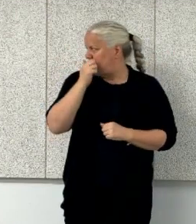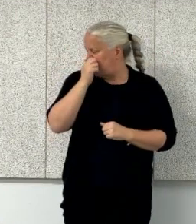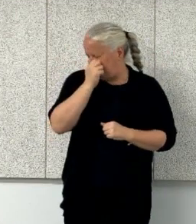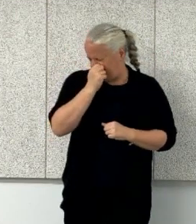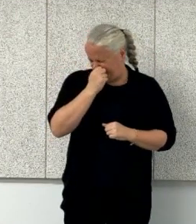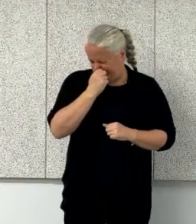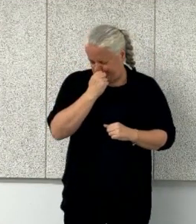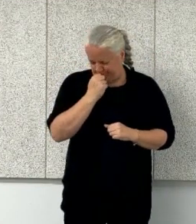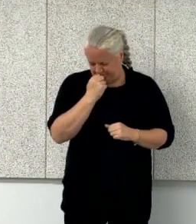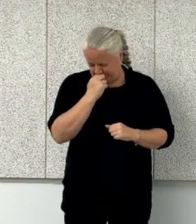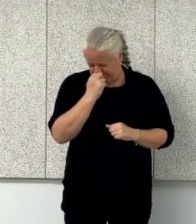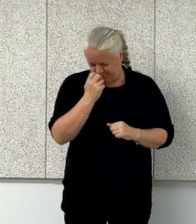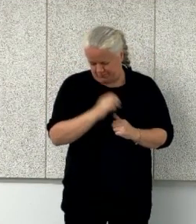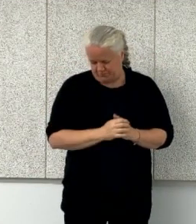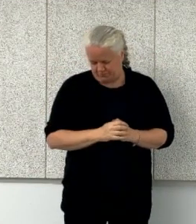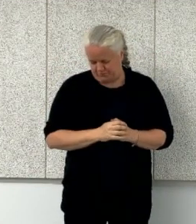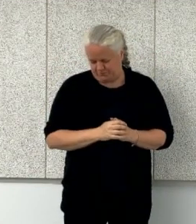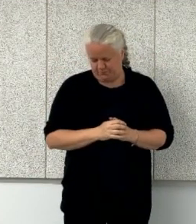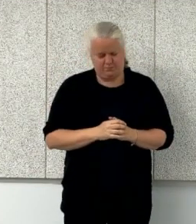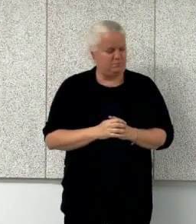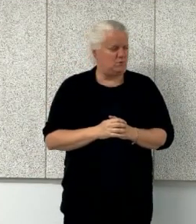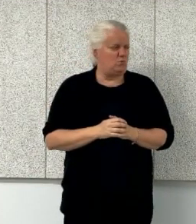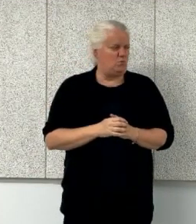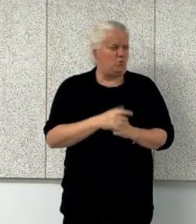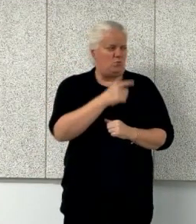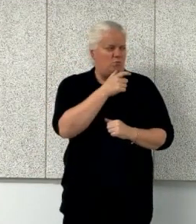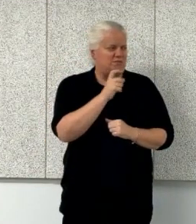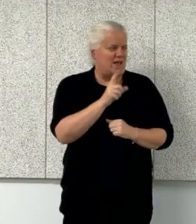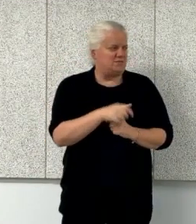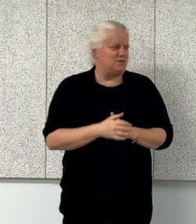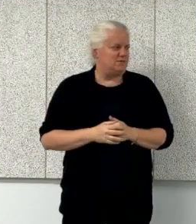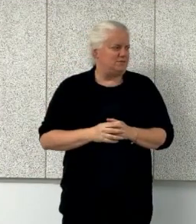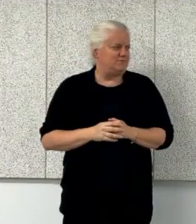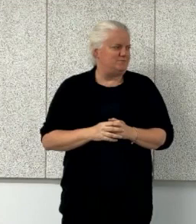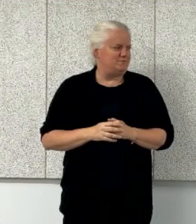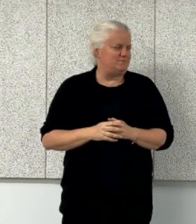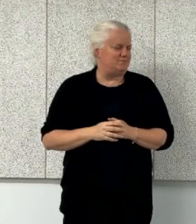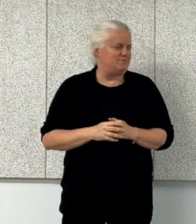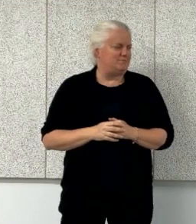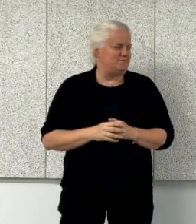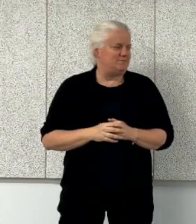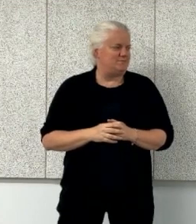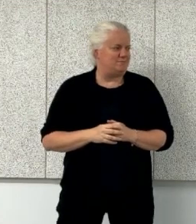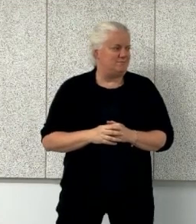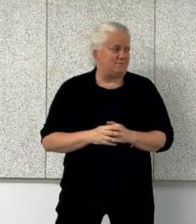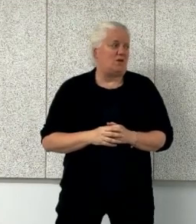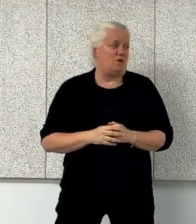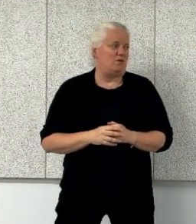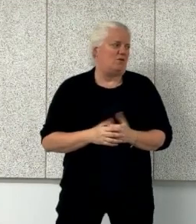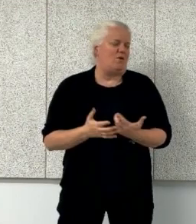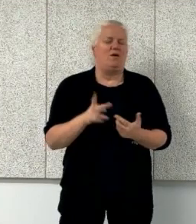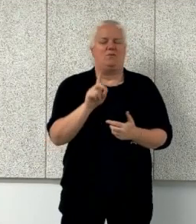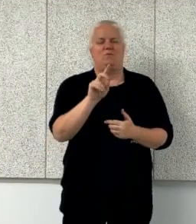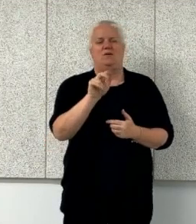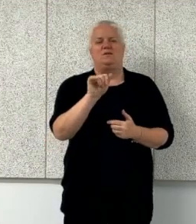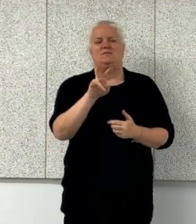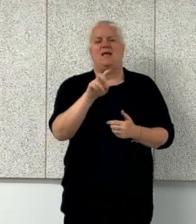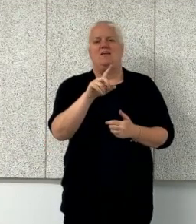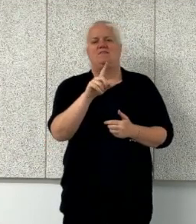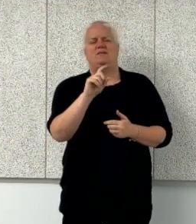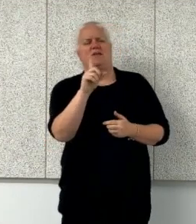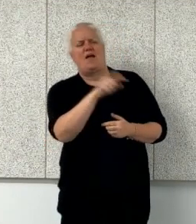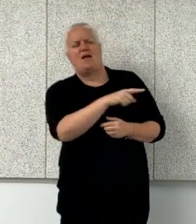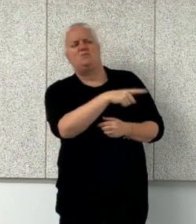You have a really unique sort of vision on what it is to what the